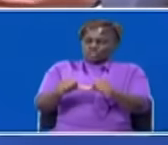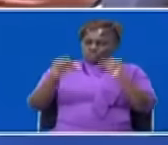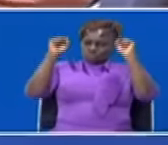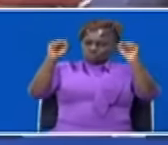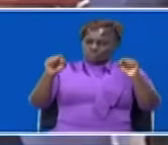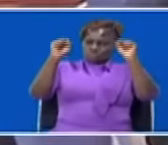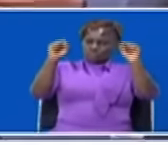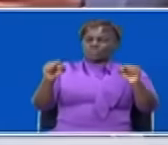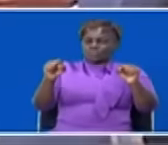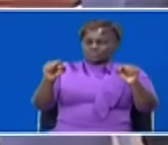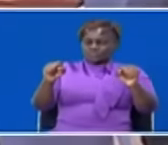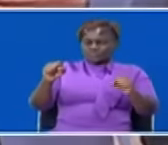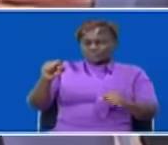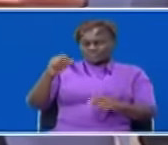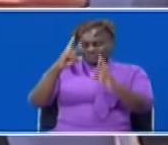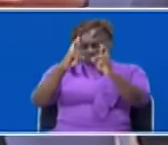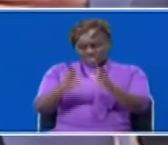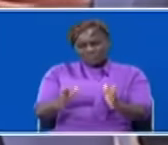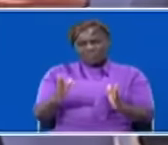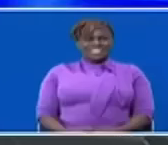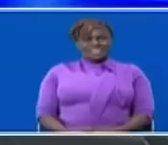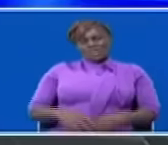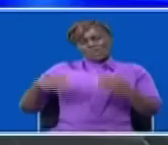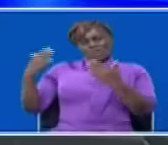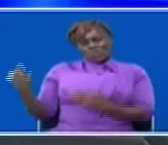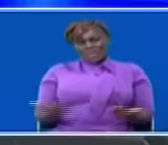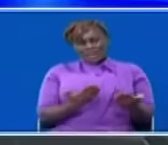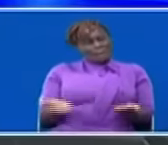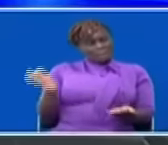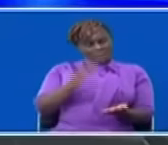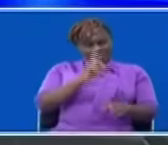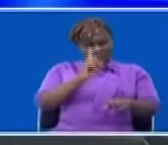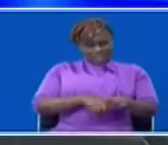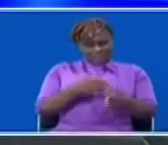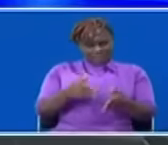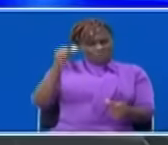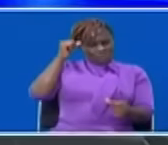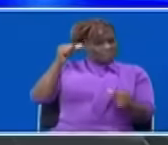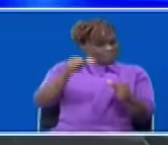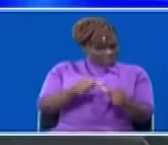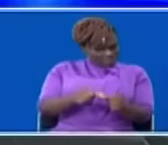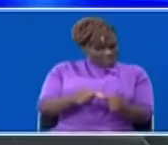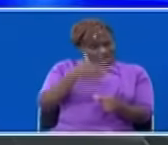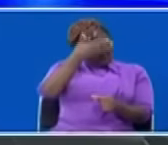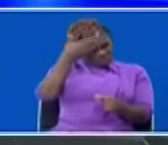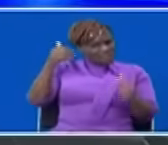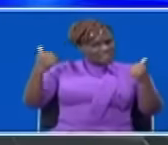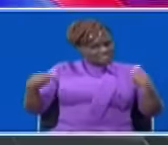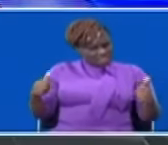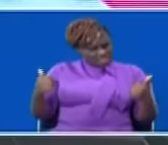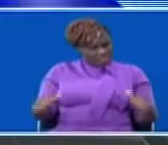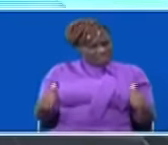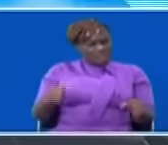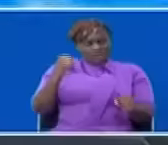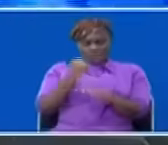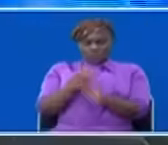campaign. Chris Dairo, KTN News. Now it's time for us to go down memory lane on Lest We Forget Tonight. And we're